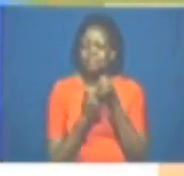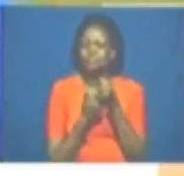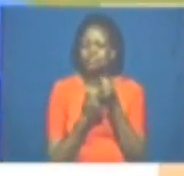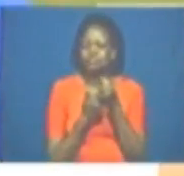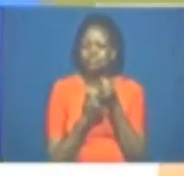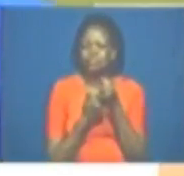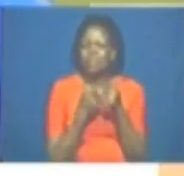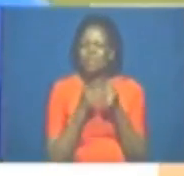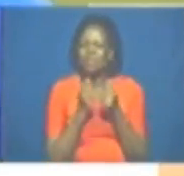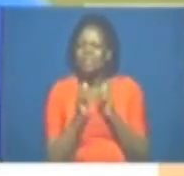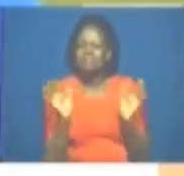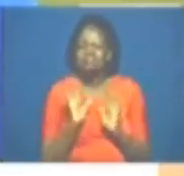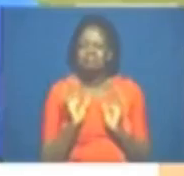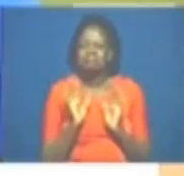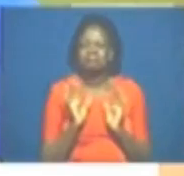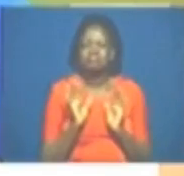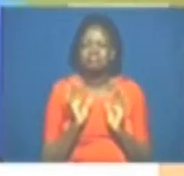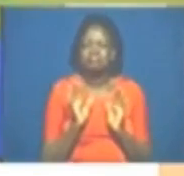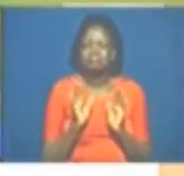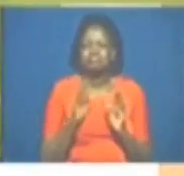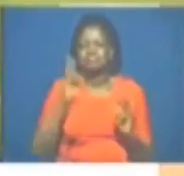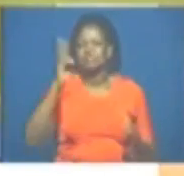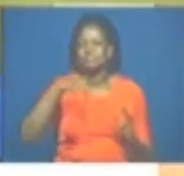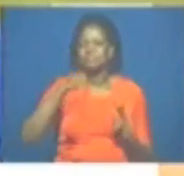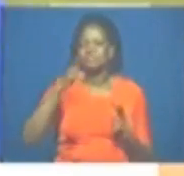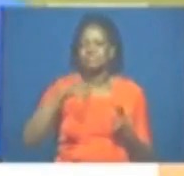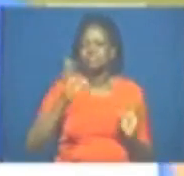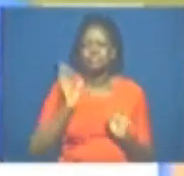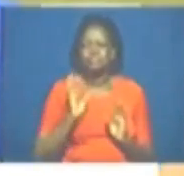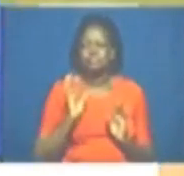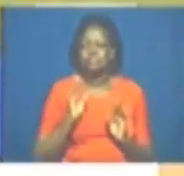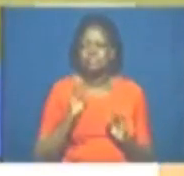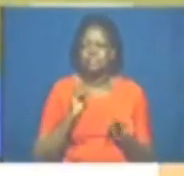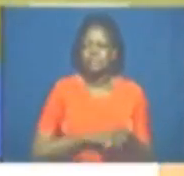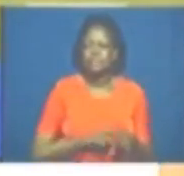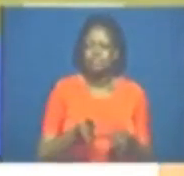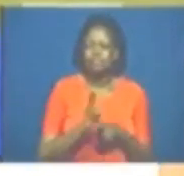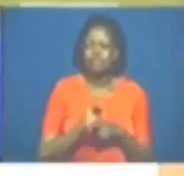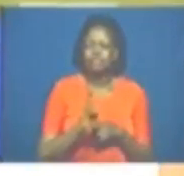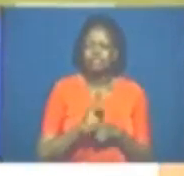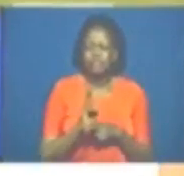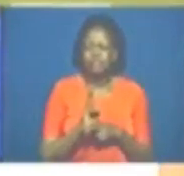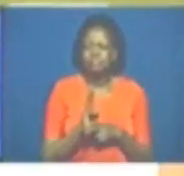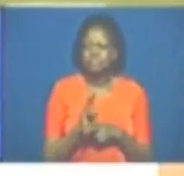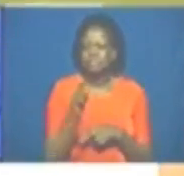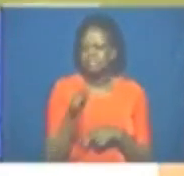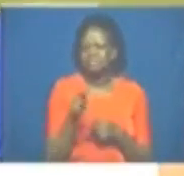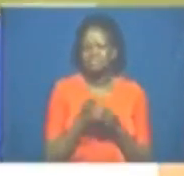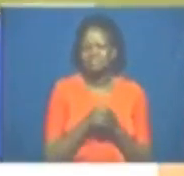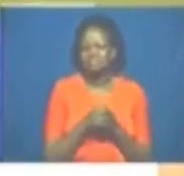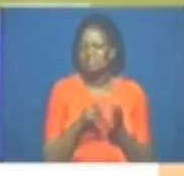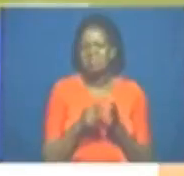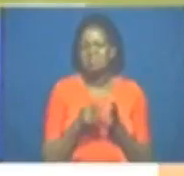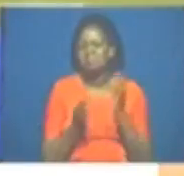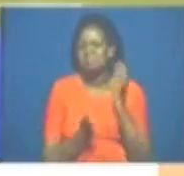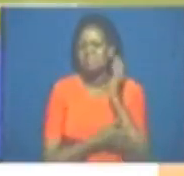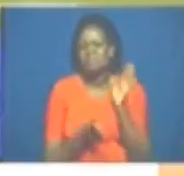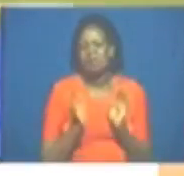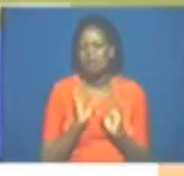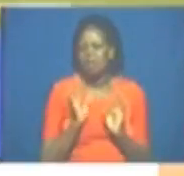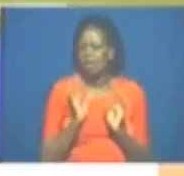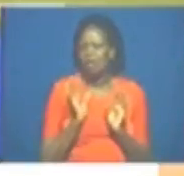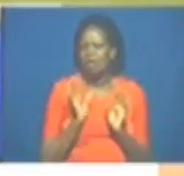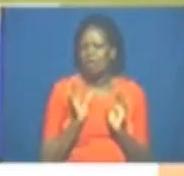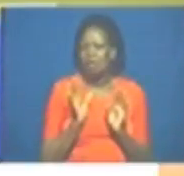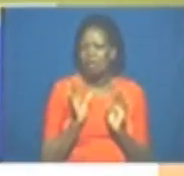not competing, not, you know, undermining each other. In fact, we are saying when we do our oversight, it is not witch-handing, it is not fixing, flexing muscles,